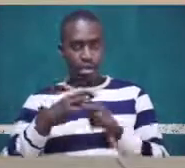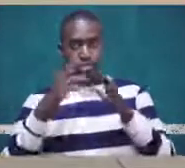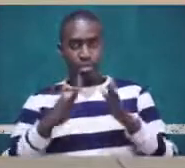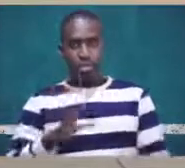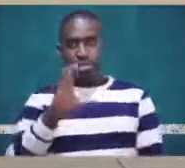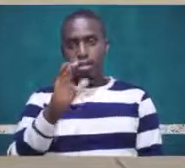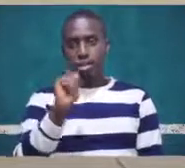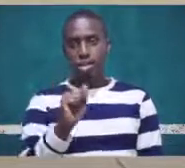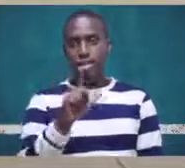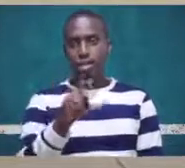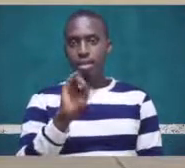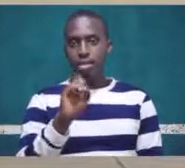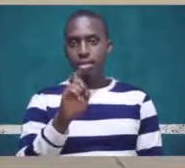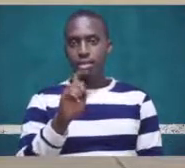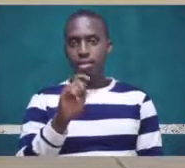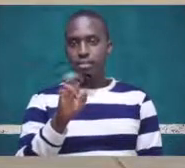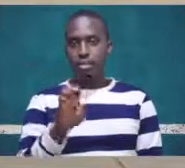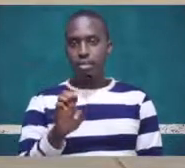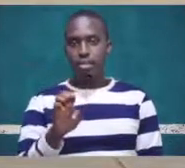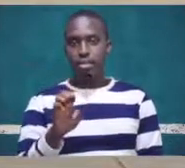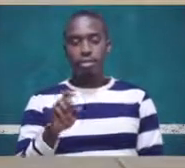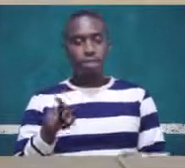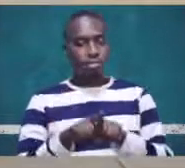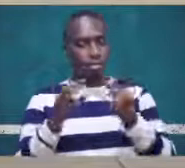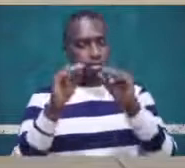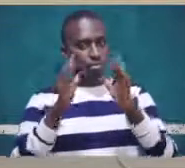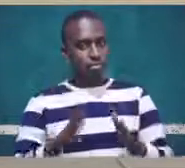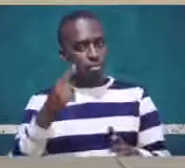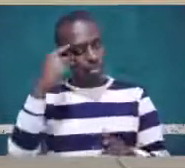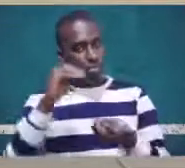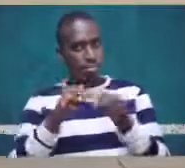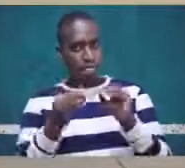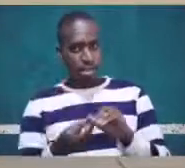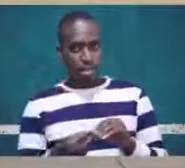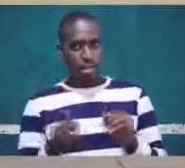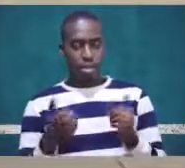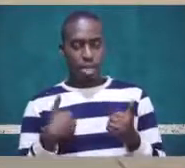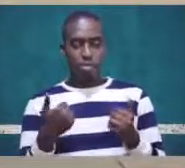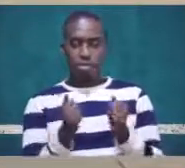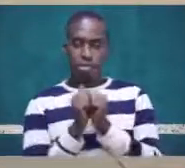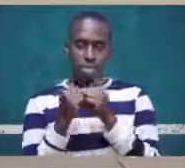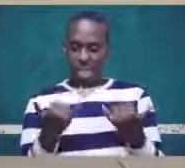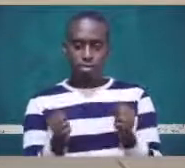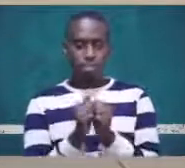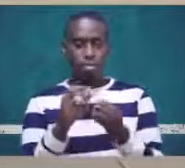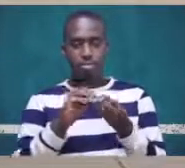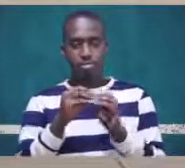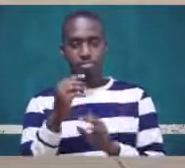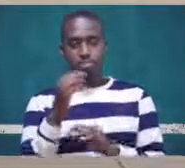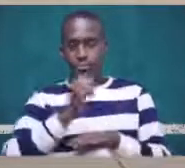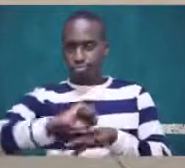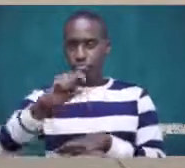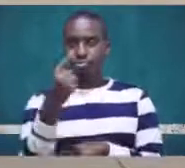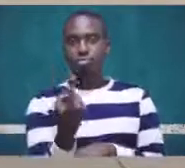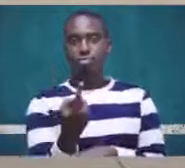Callixte. I teach mathematics. And today's lesson, I'm going to be with the senior one students. So students,